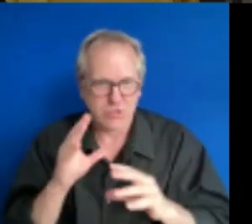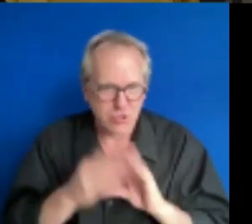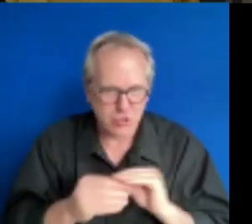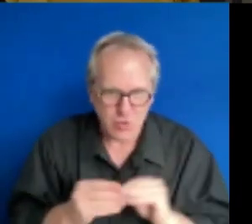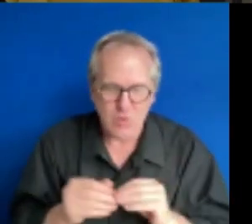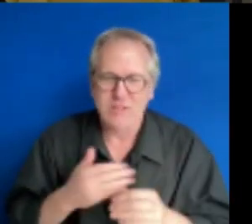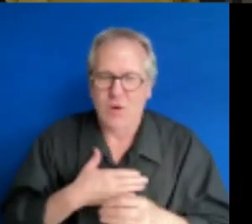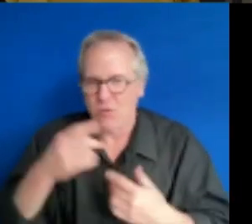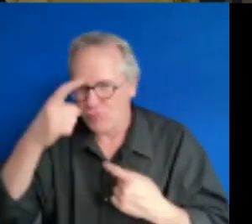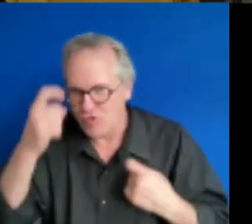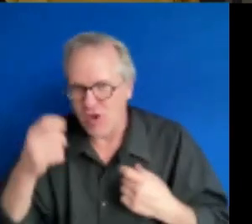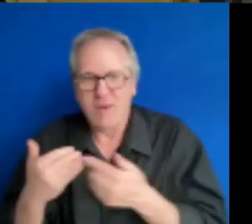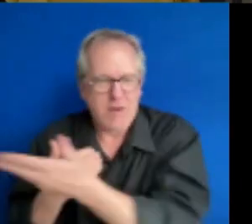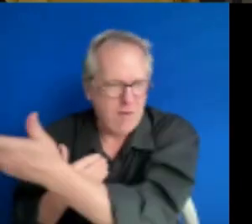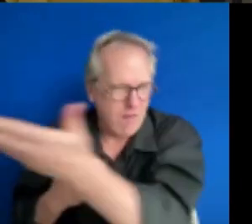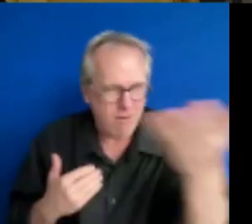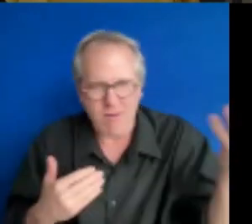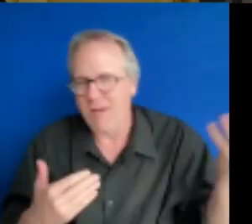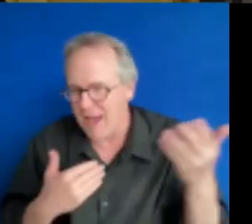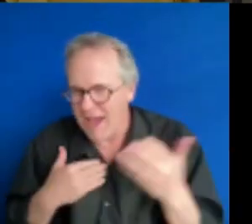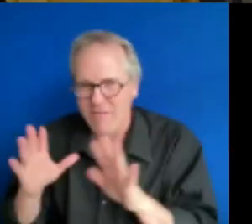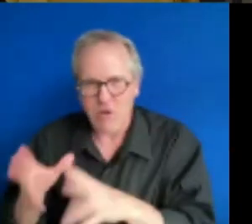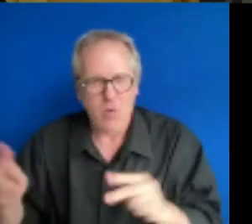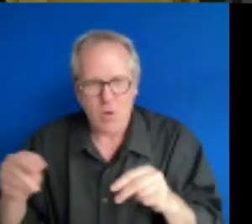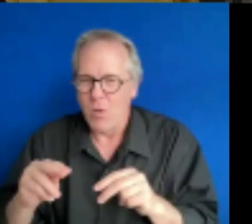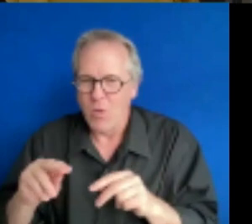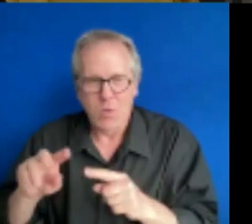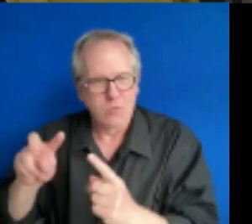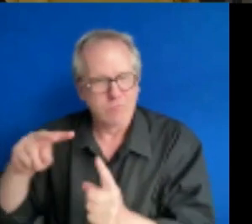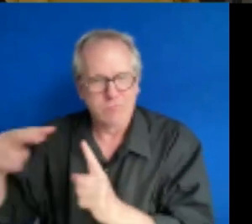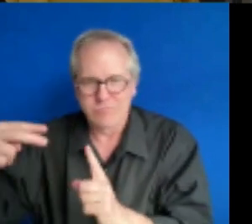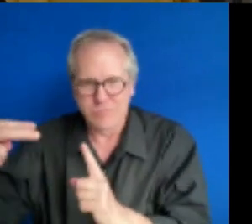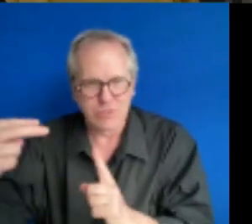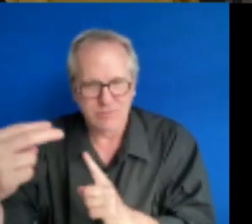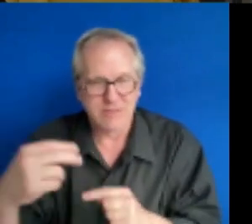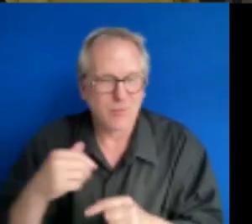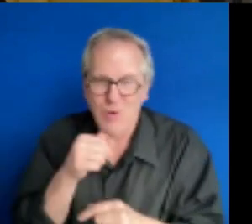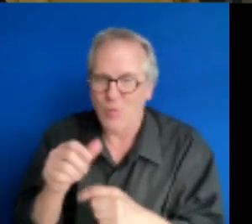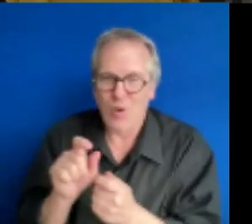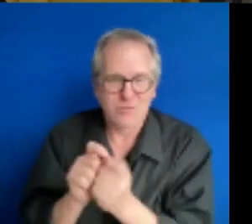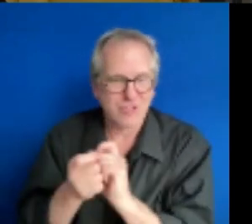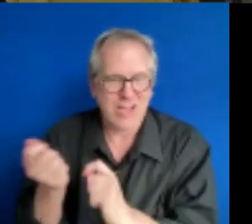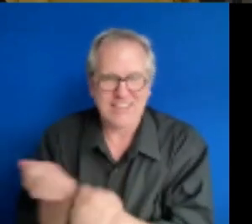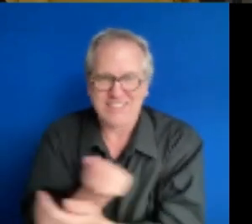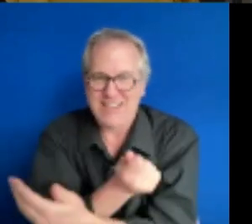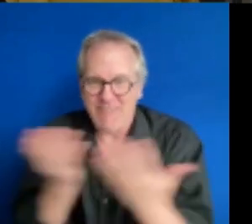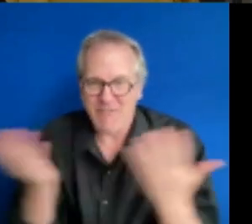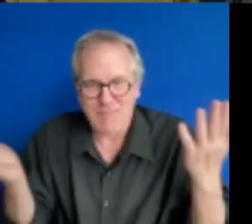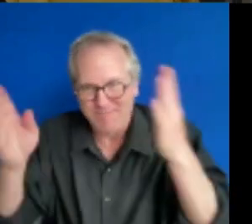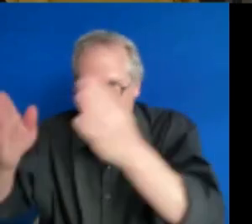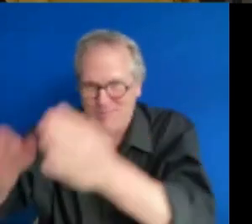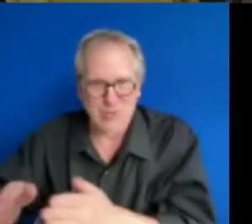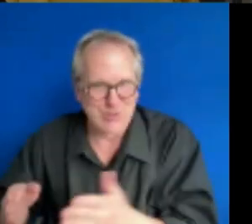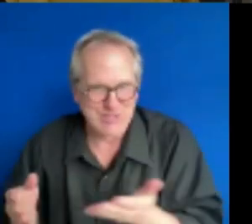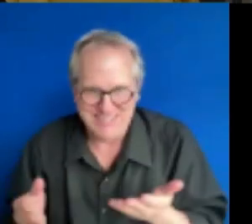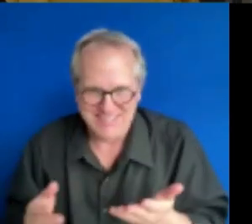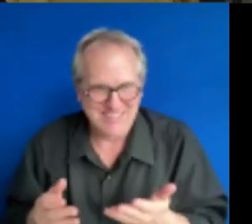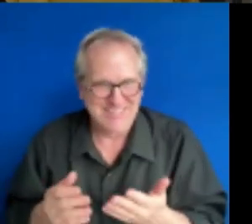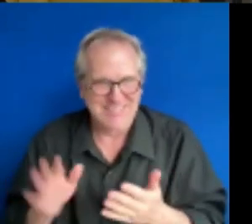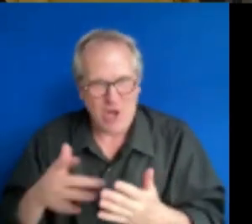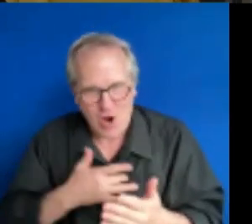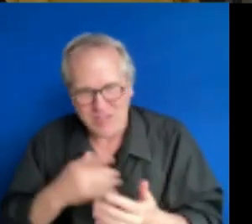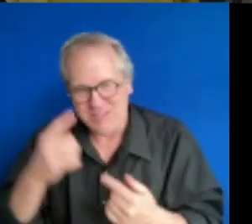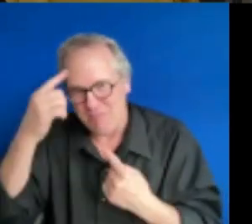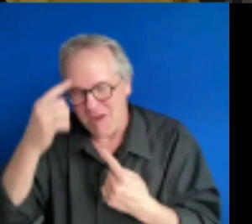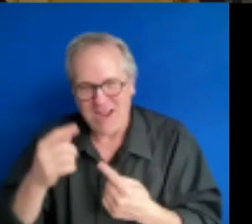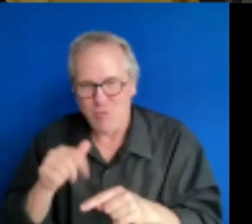own places that we come from. And you're not going to change every heart and mind. And what we can